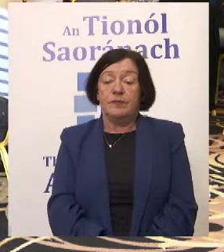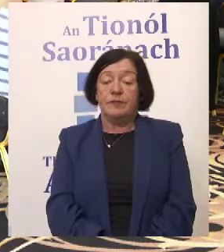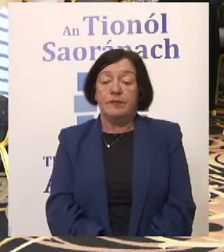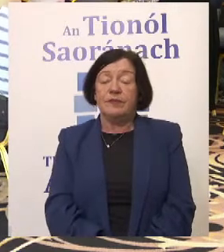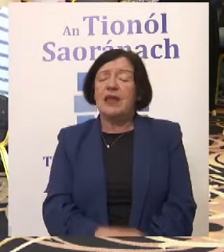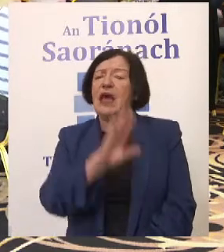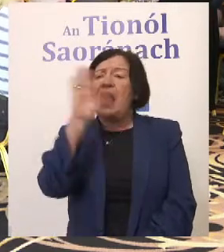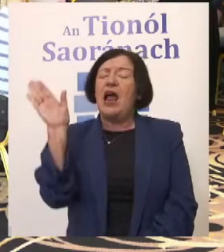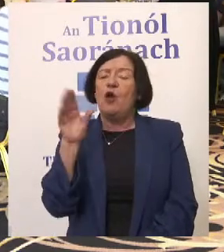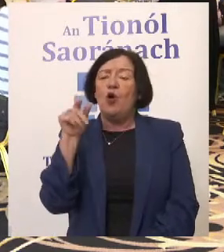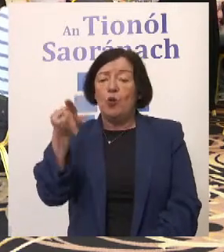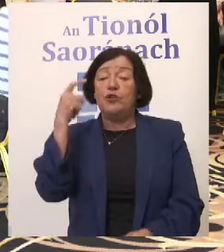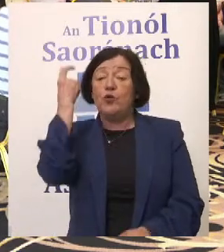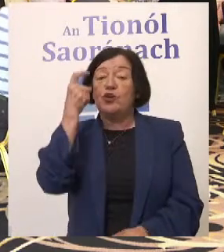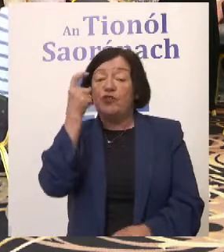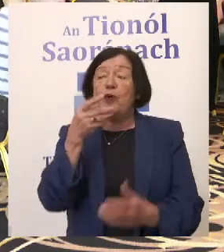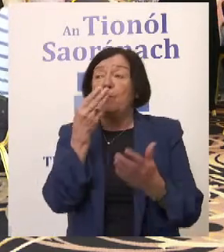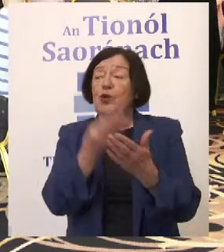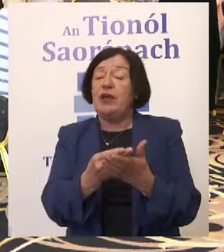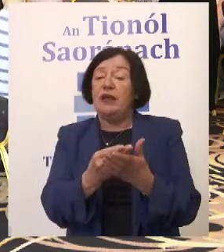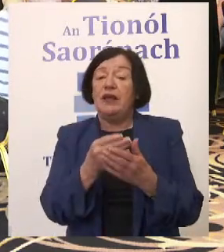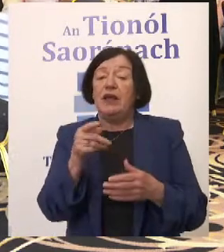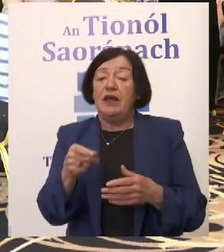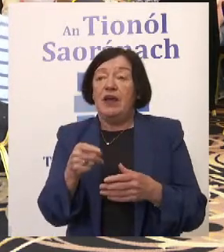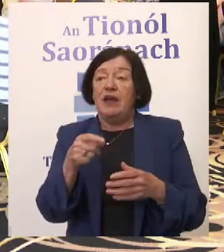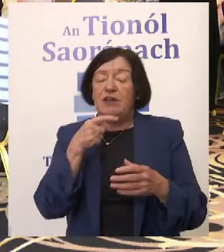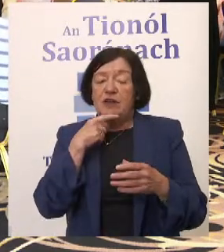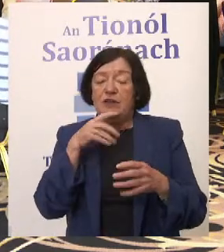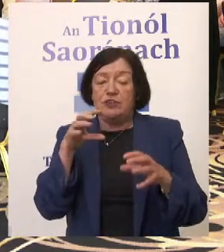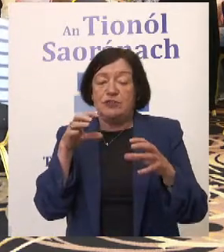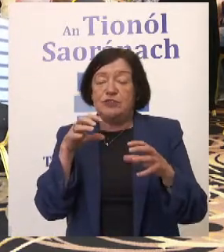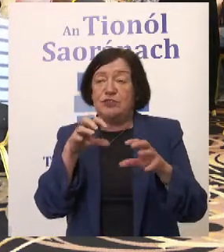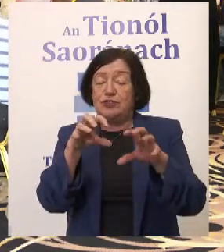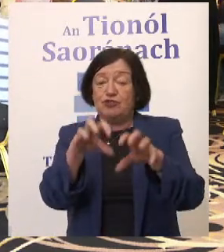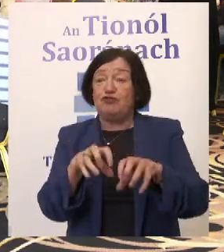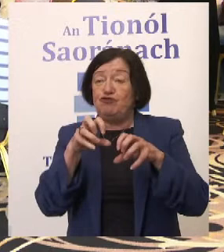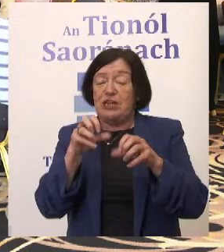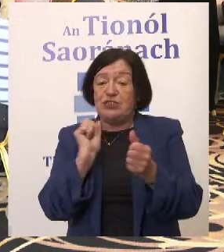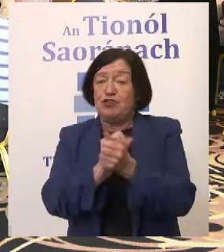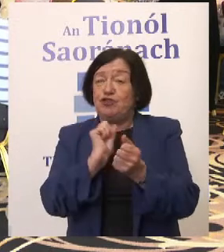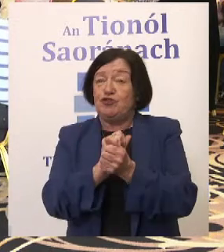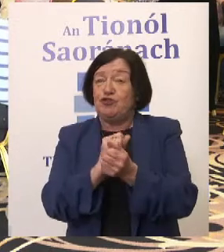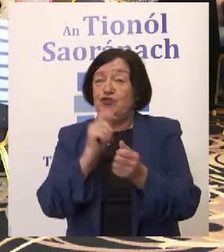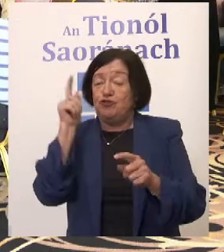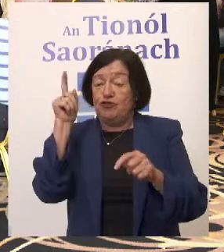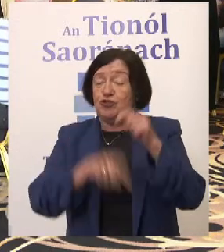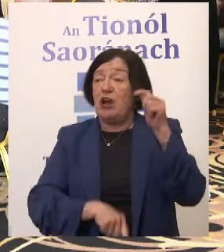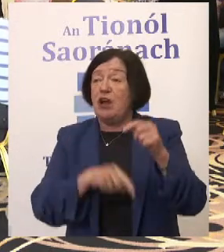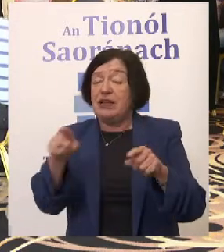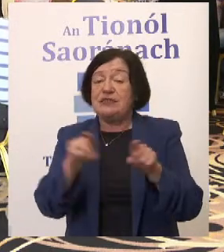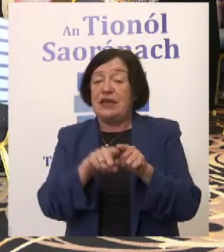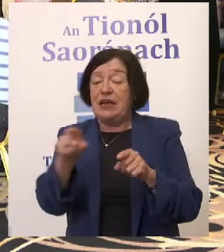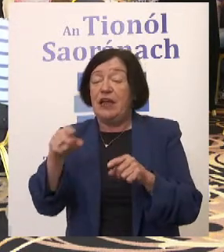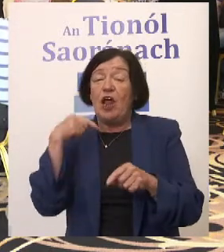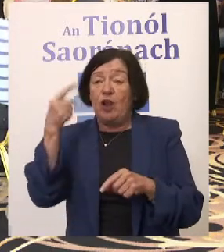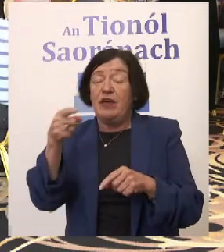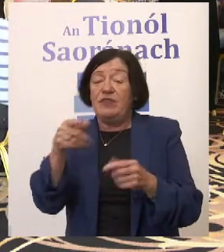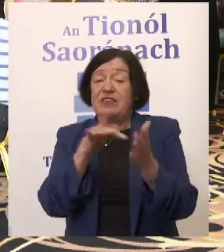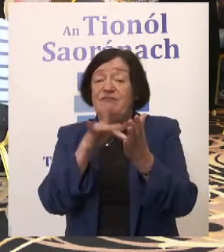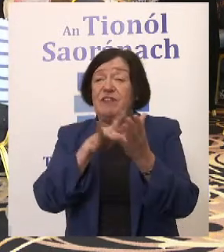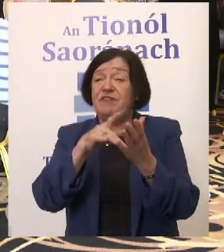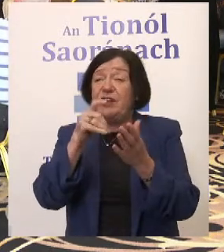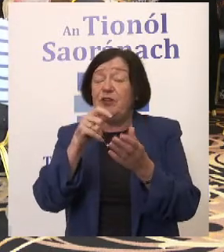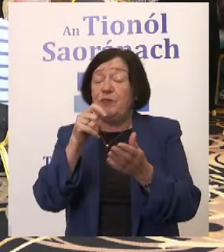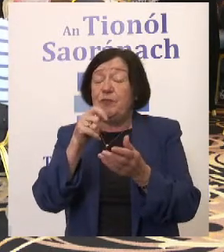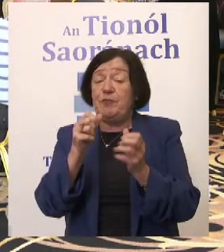Hello. Would you consider putting in place a congestion charge comparative to London? That's currently £15 a day